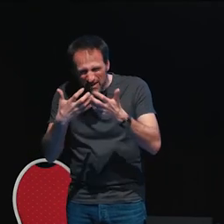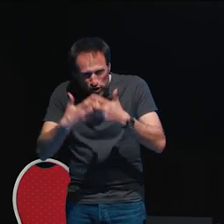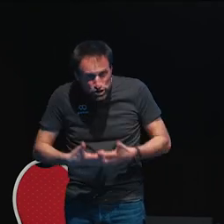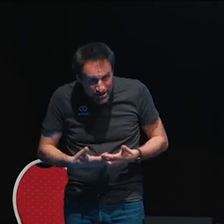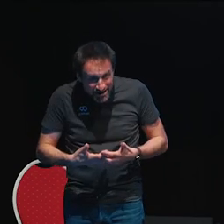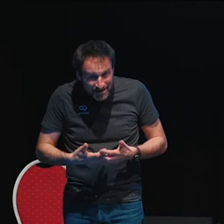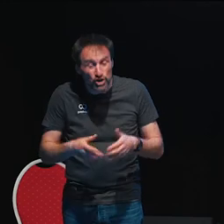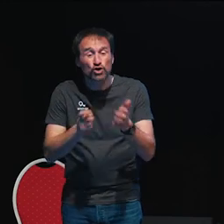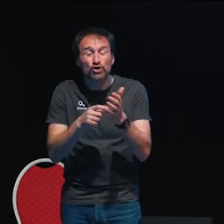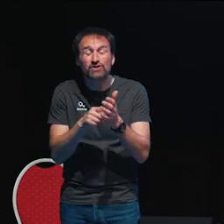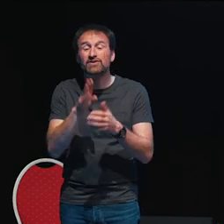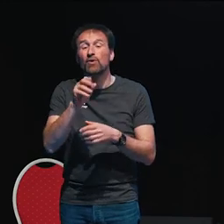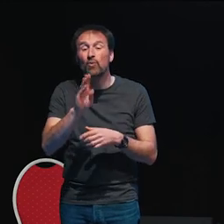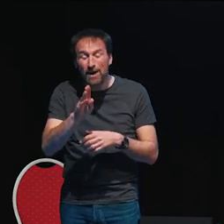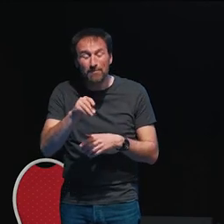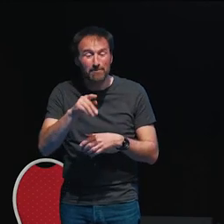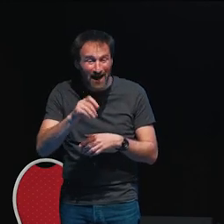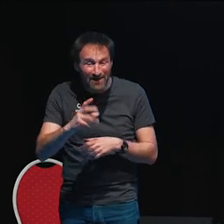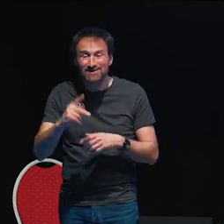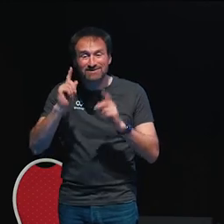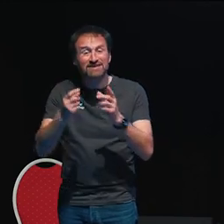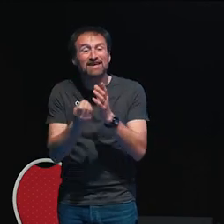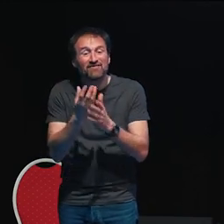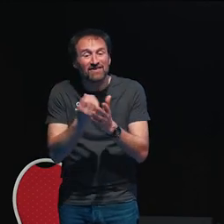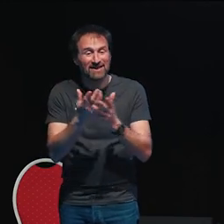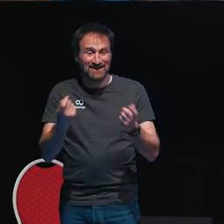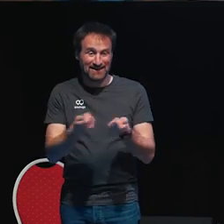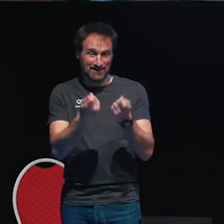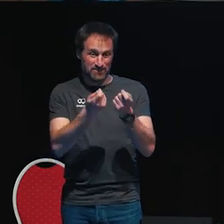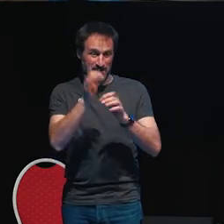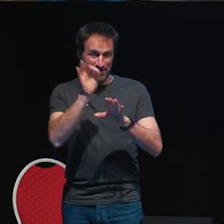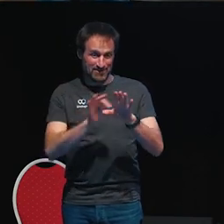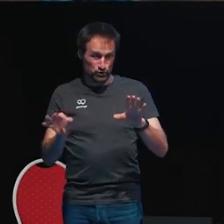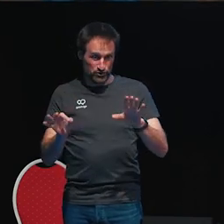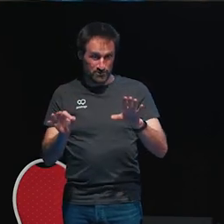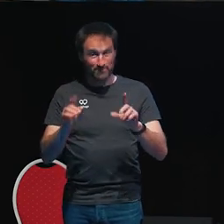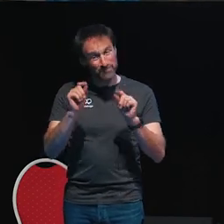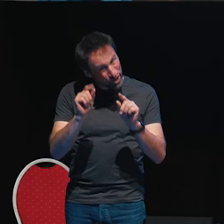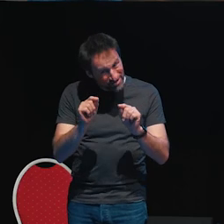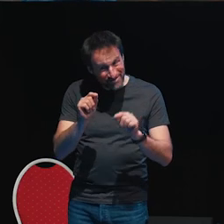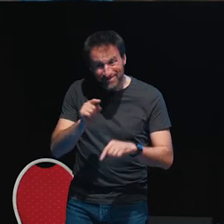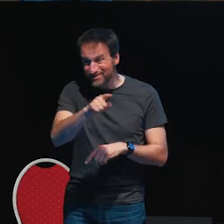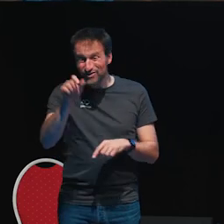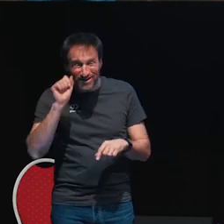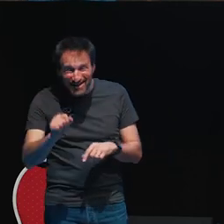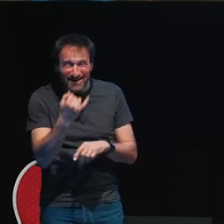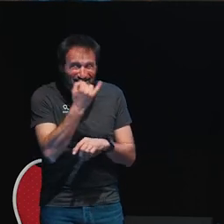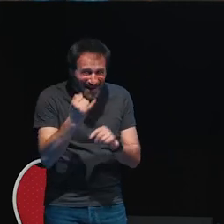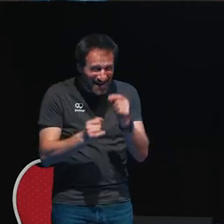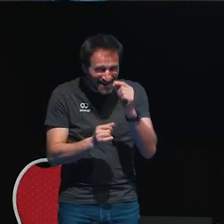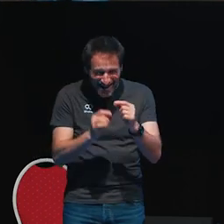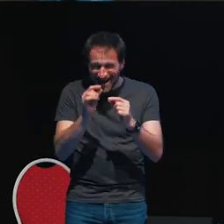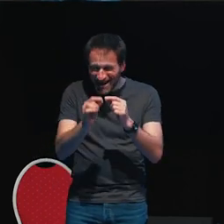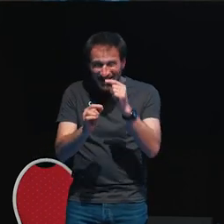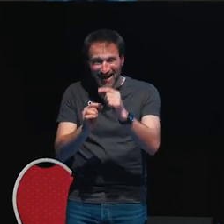Webpack is an event-driven plugin architecture, it means you can take and extend any single piece of